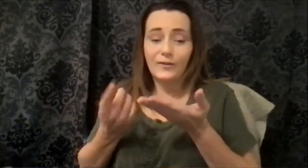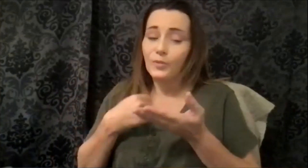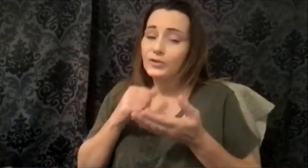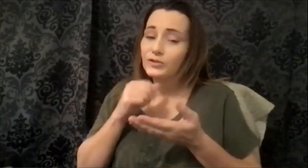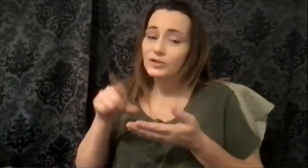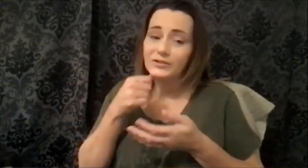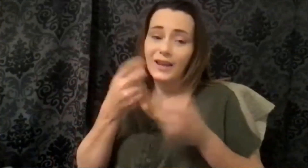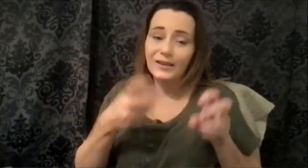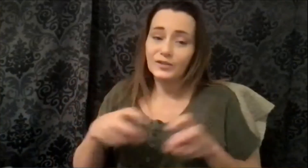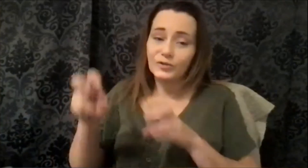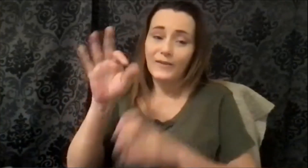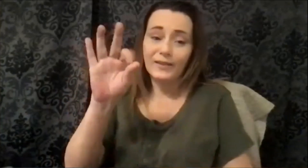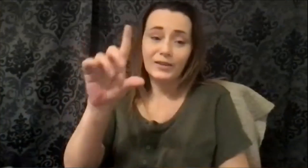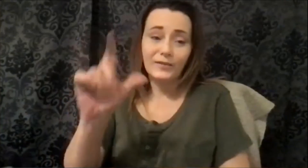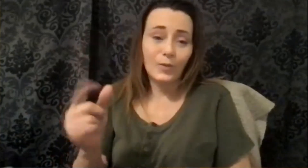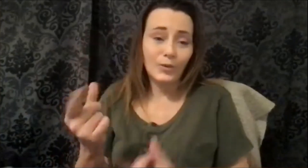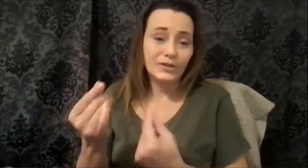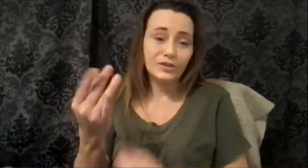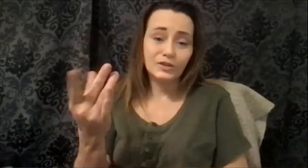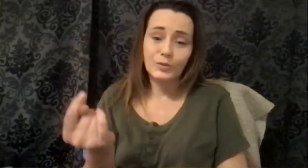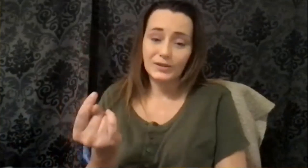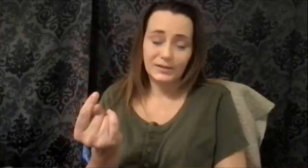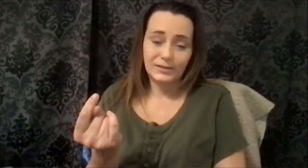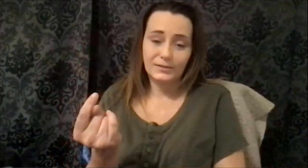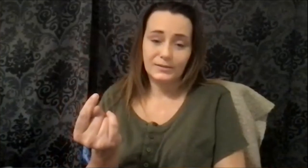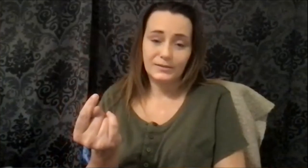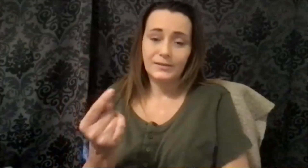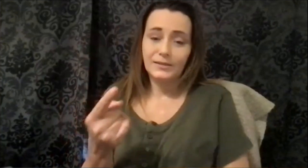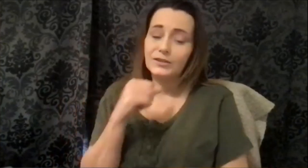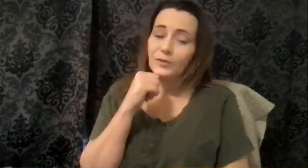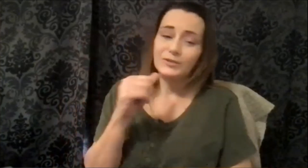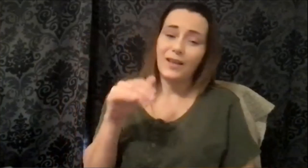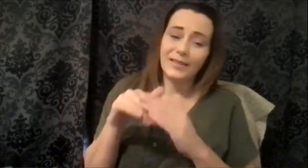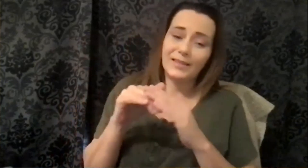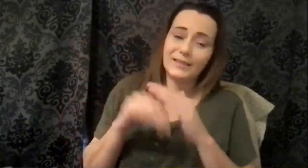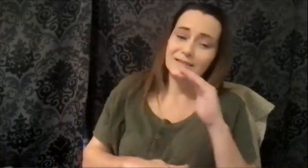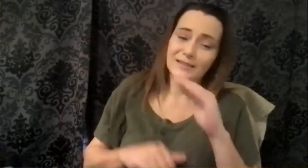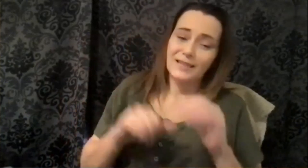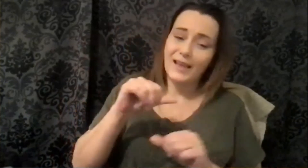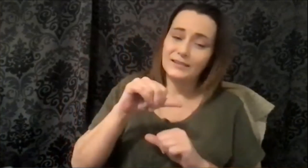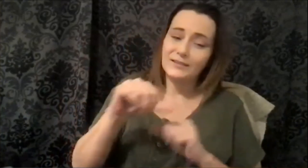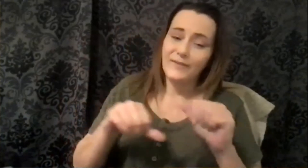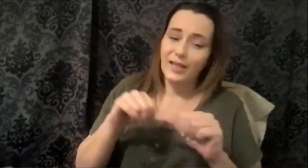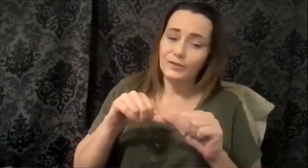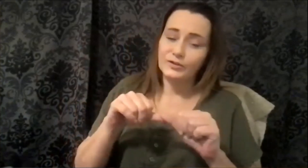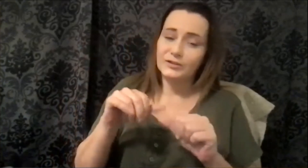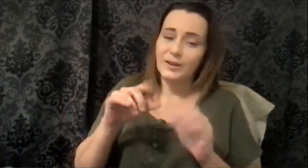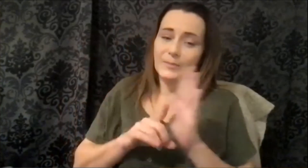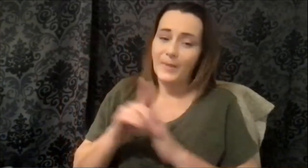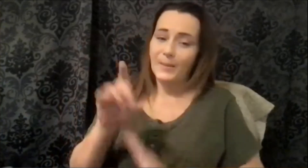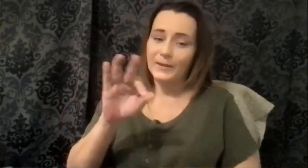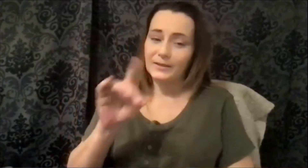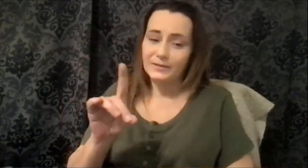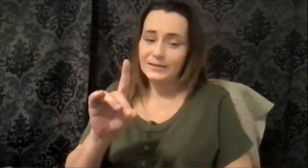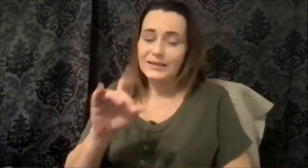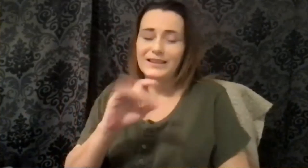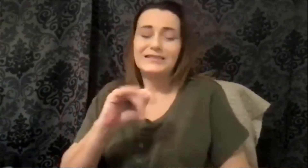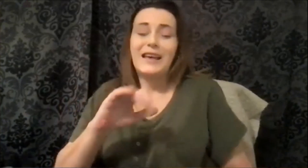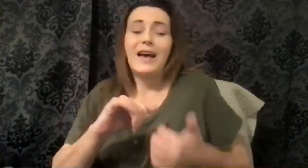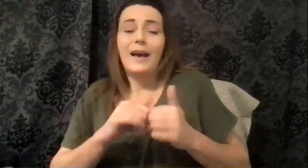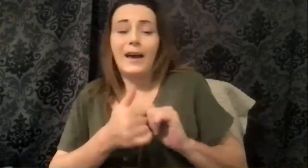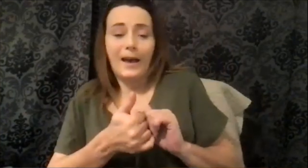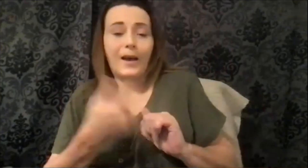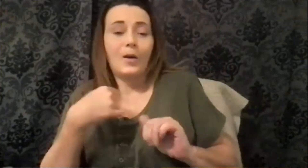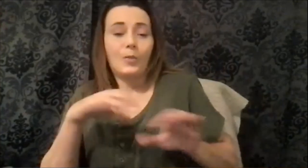Florida to do it. And so it's not that we're doing less fellowship development. How we're doing it has changed. We're doing